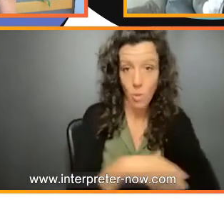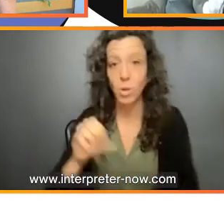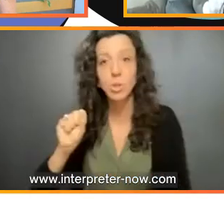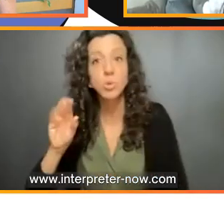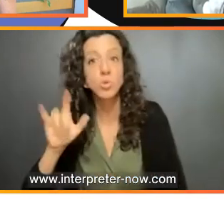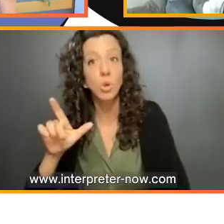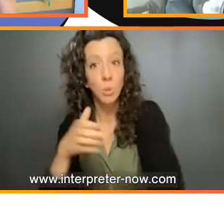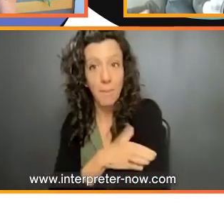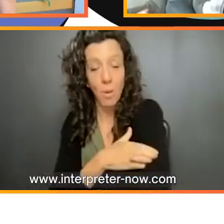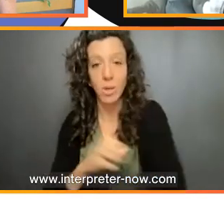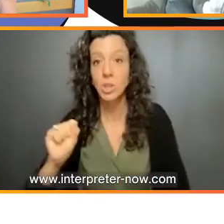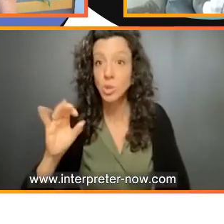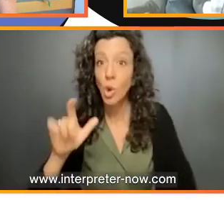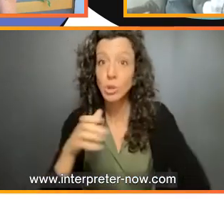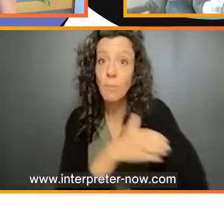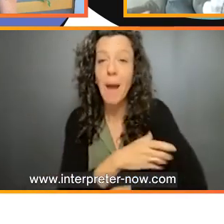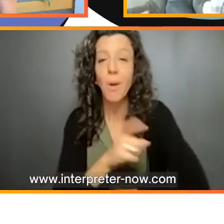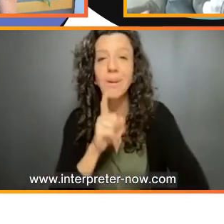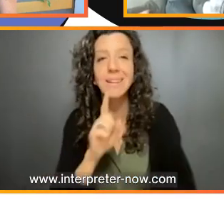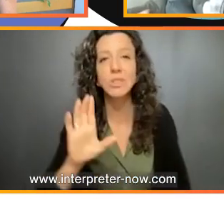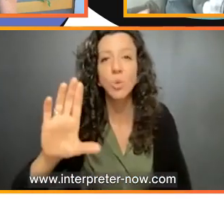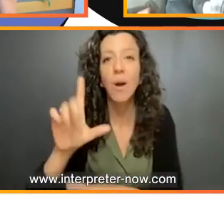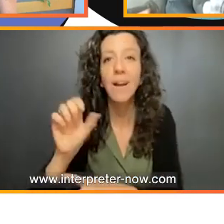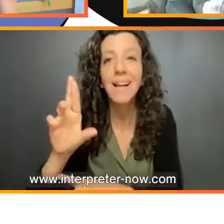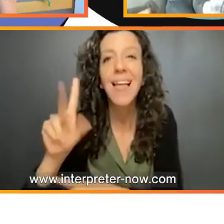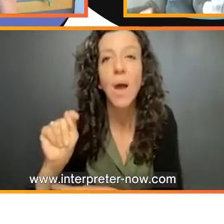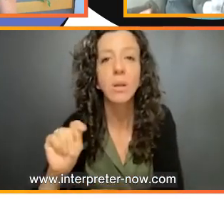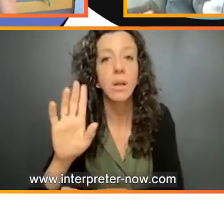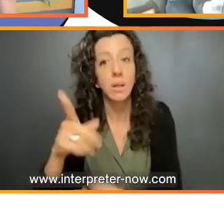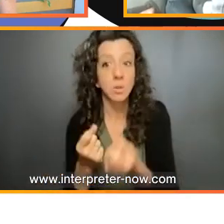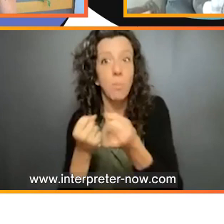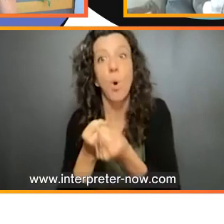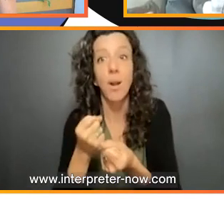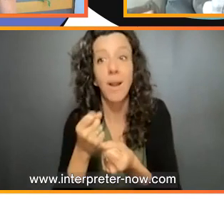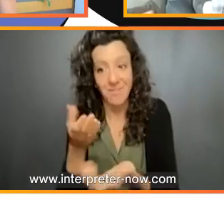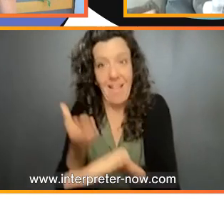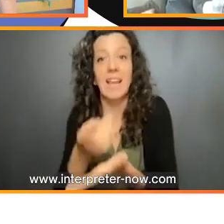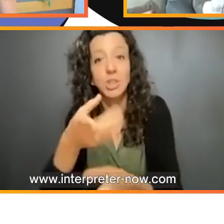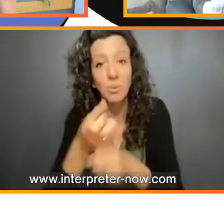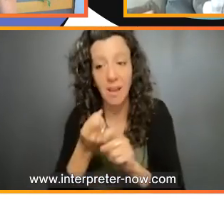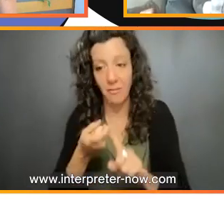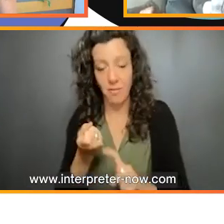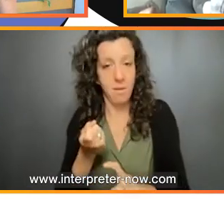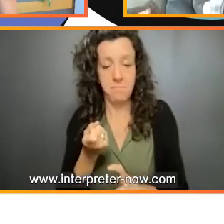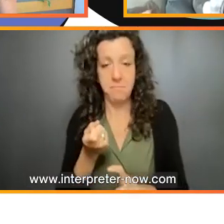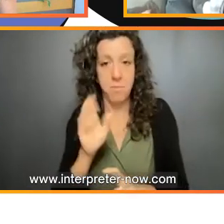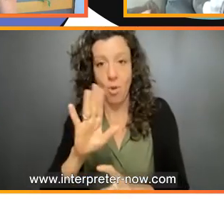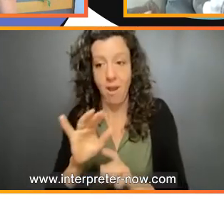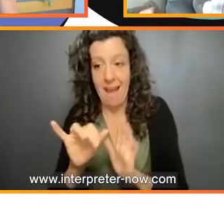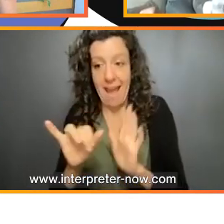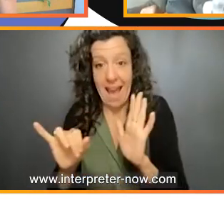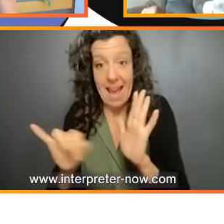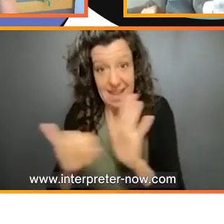and social power. Social power is about the clout, the affirmation that we get by virtue